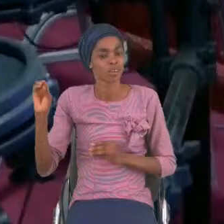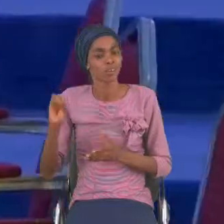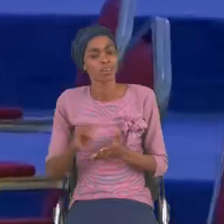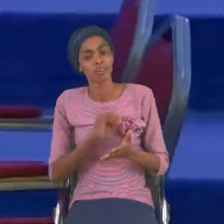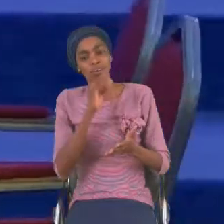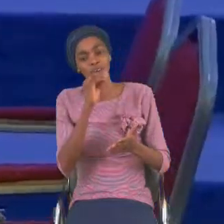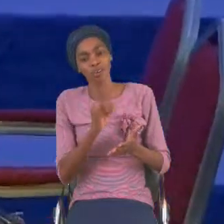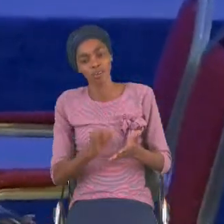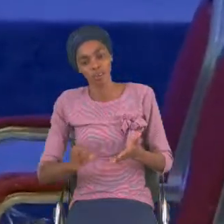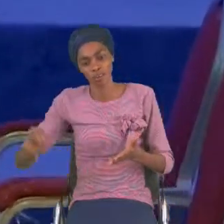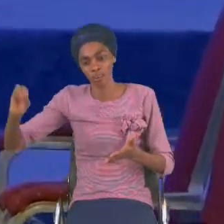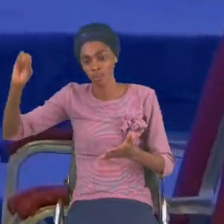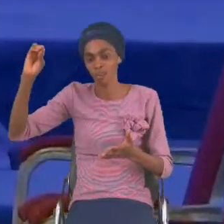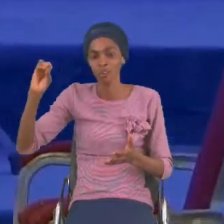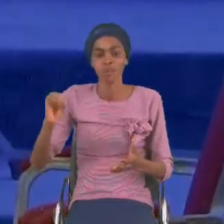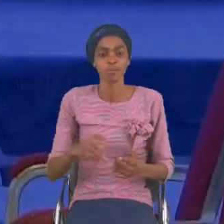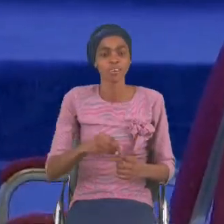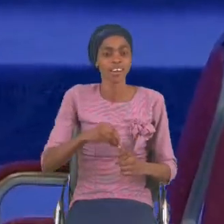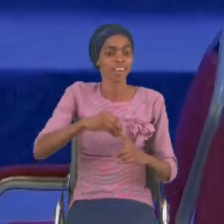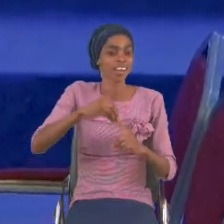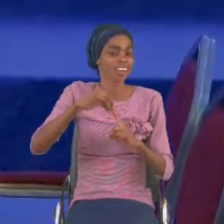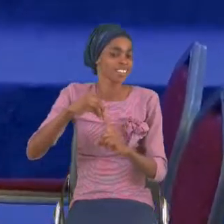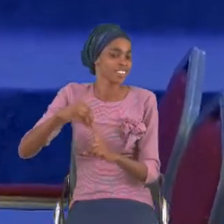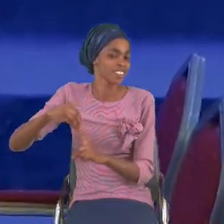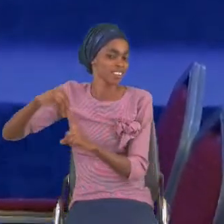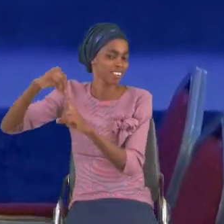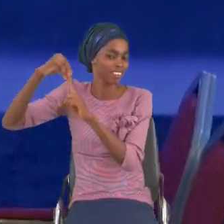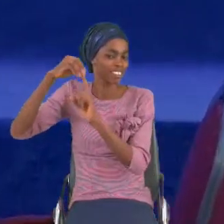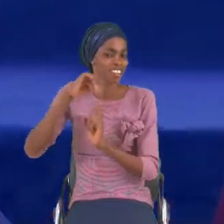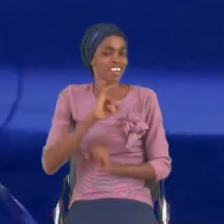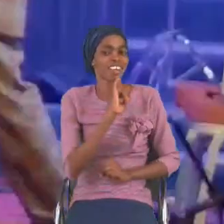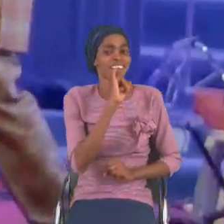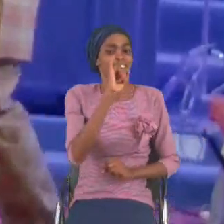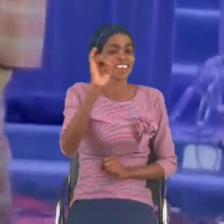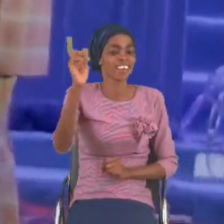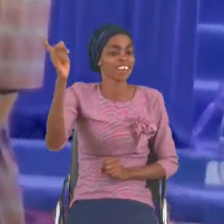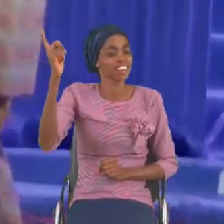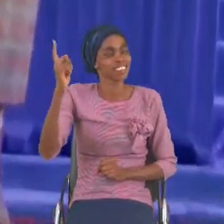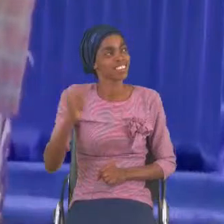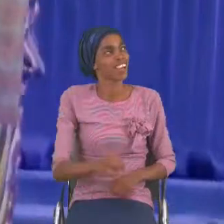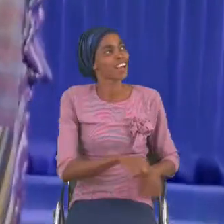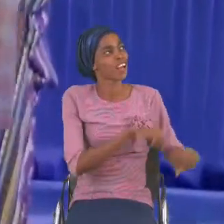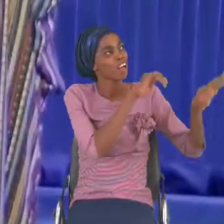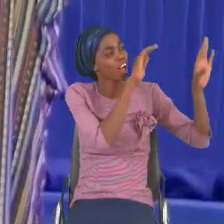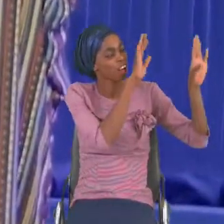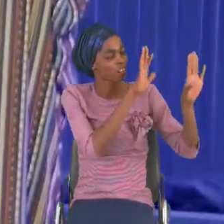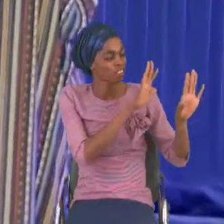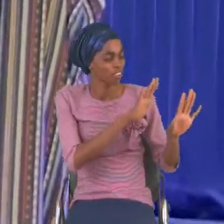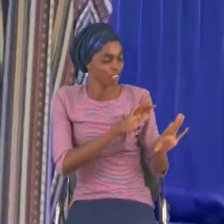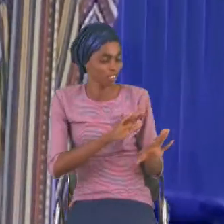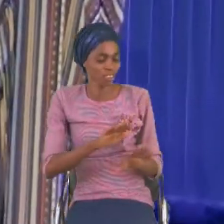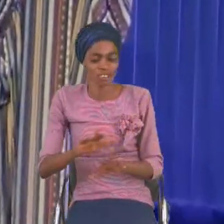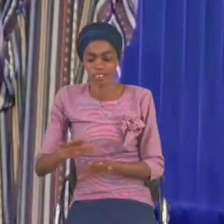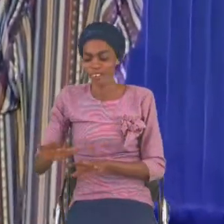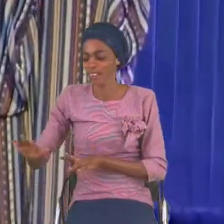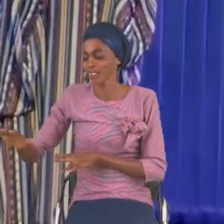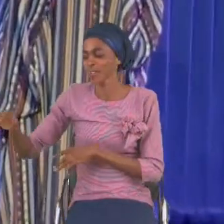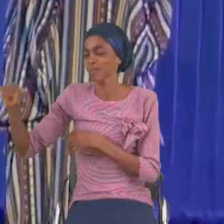Oh, oh, precious is the flood